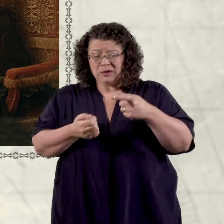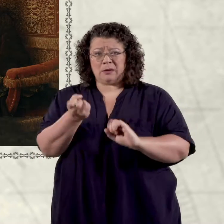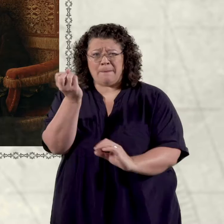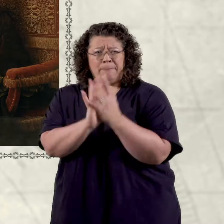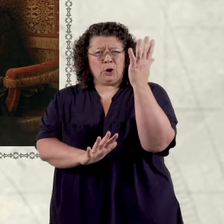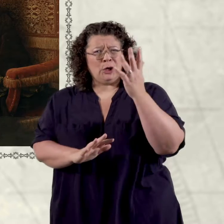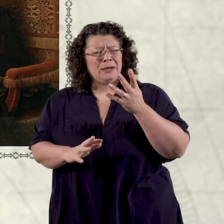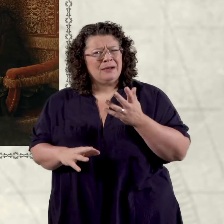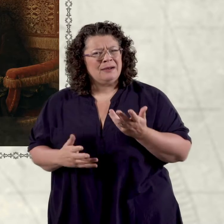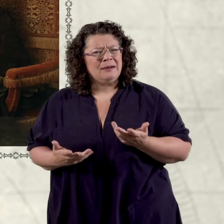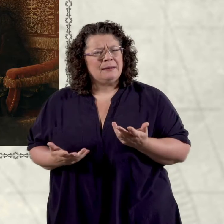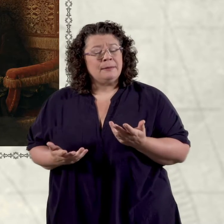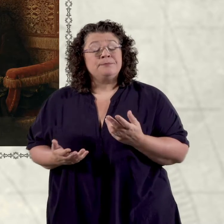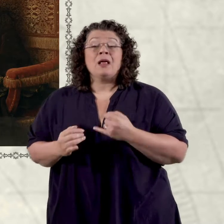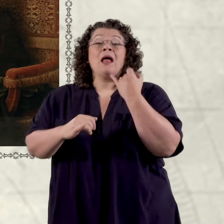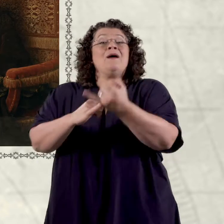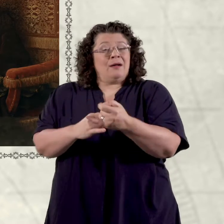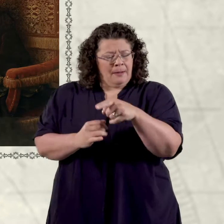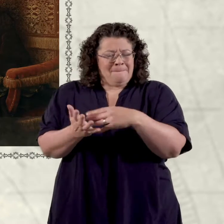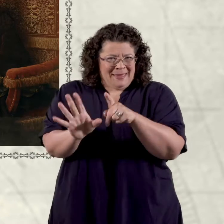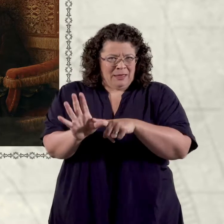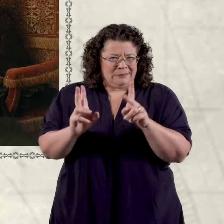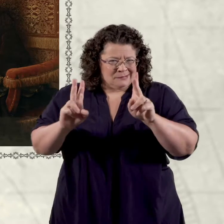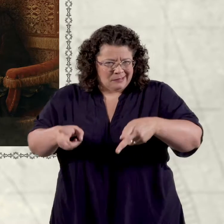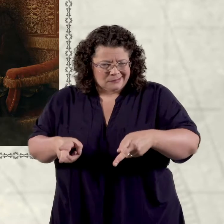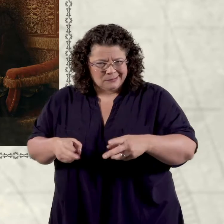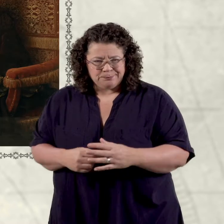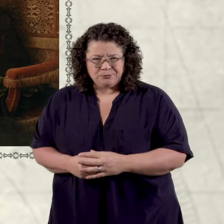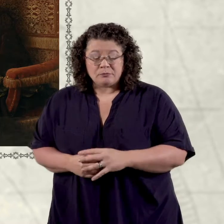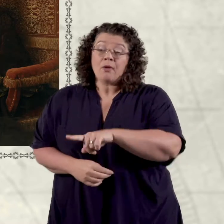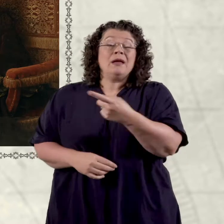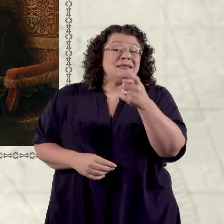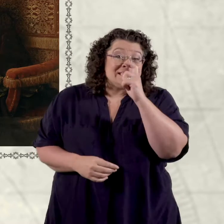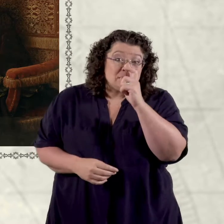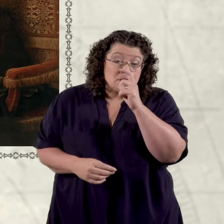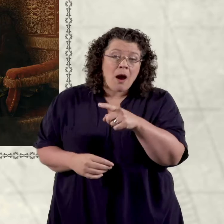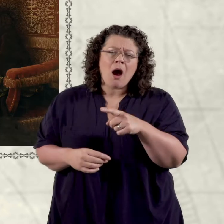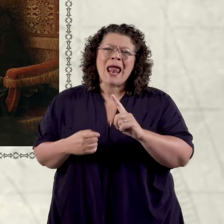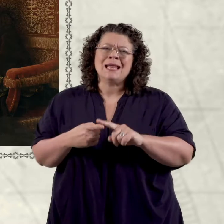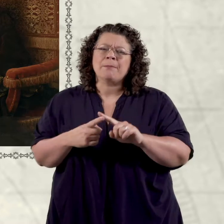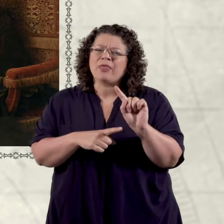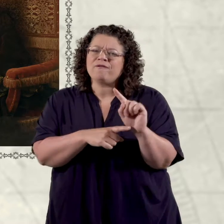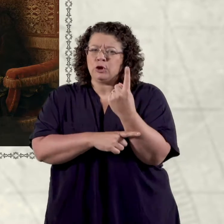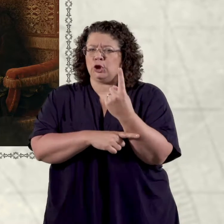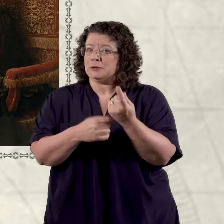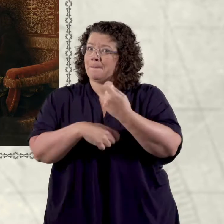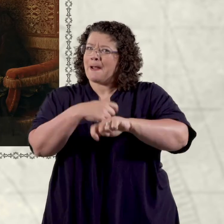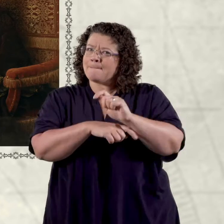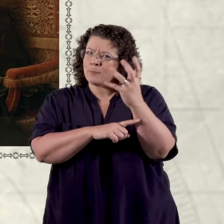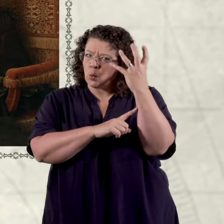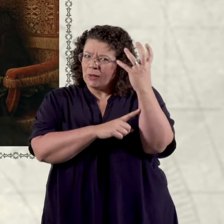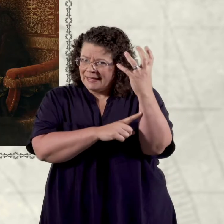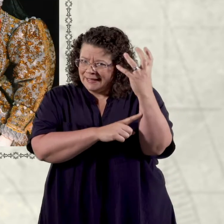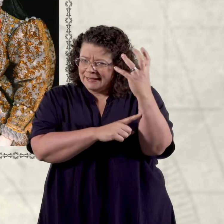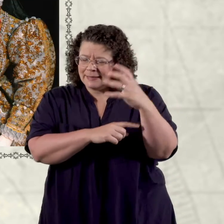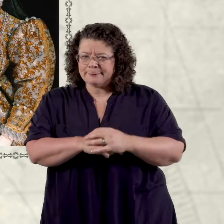already dead were to be burnt, just in case. But Mary eventually died. Her